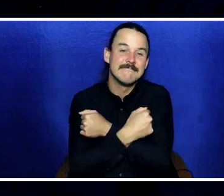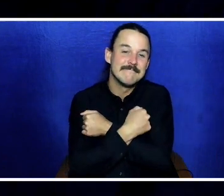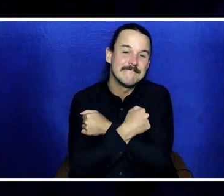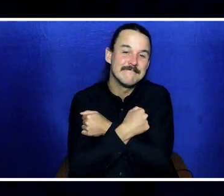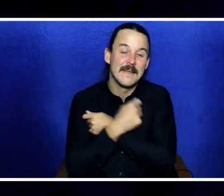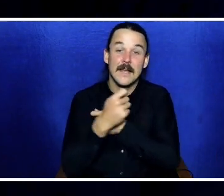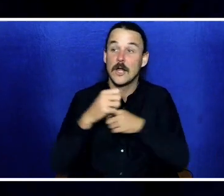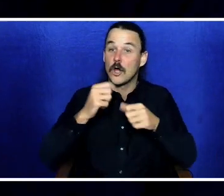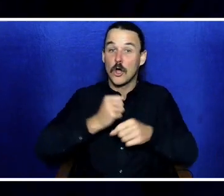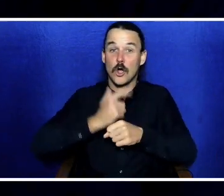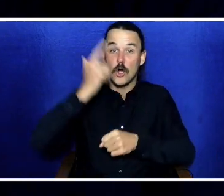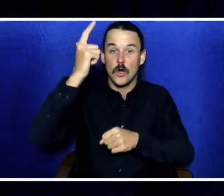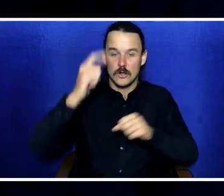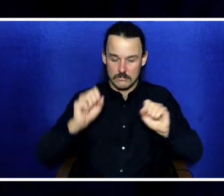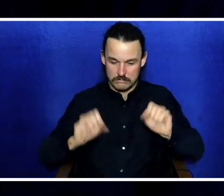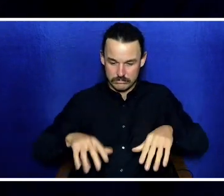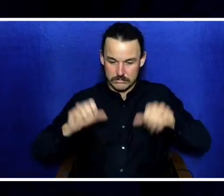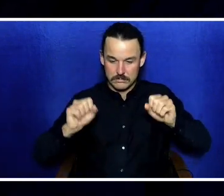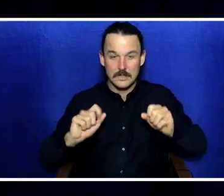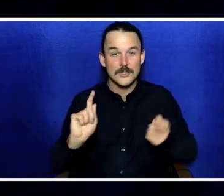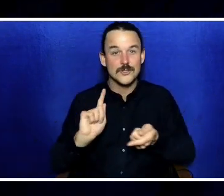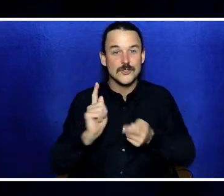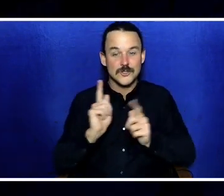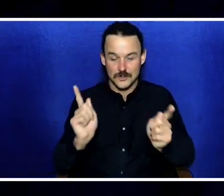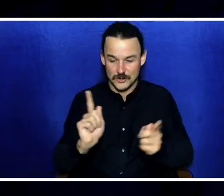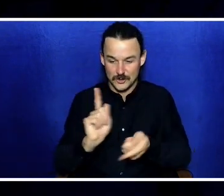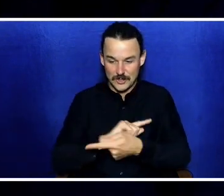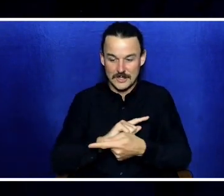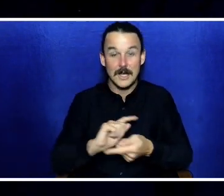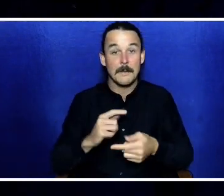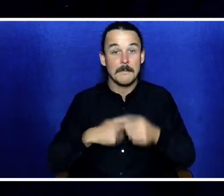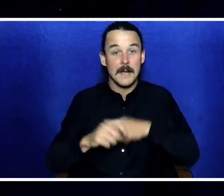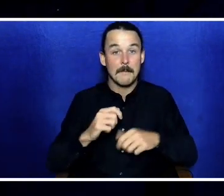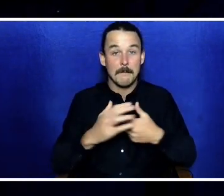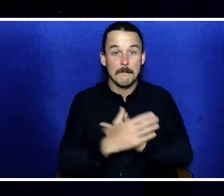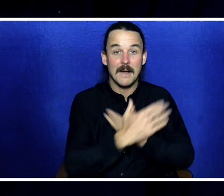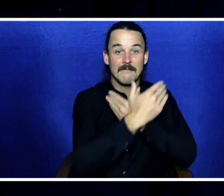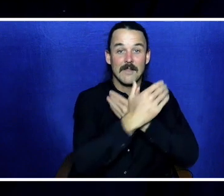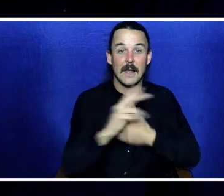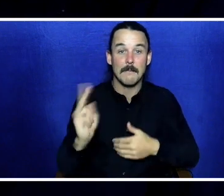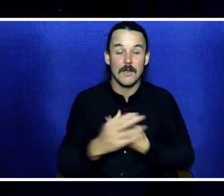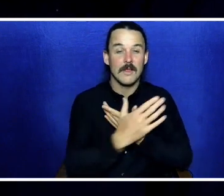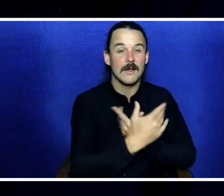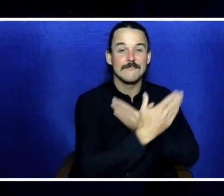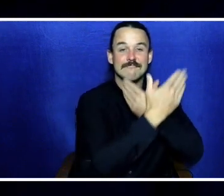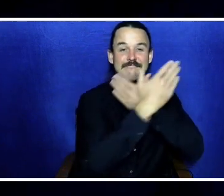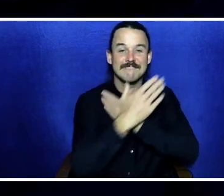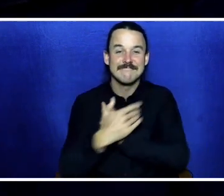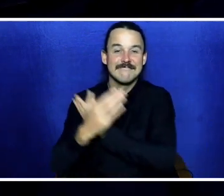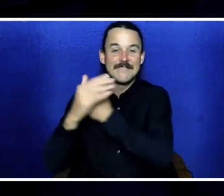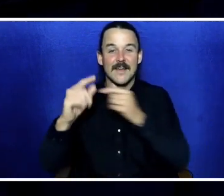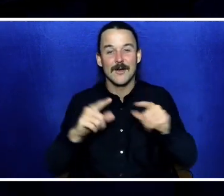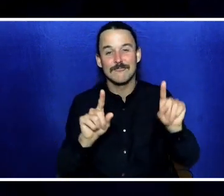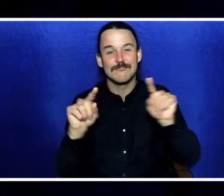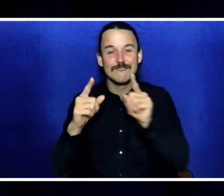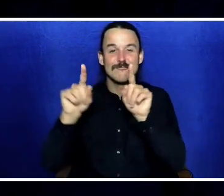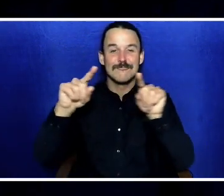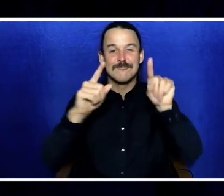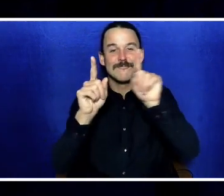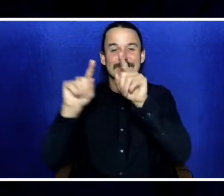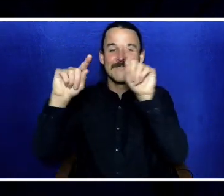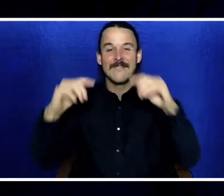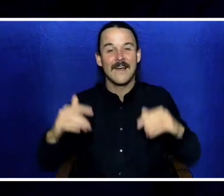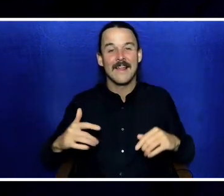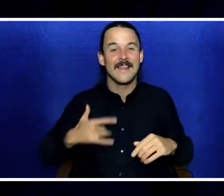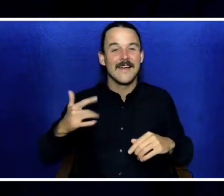eternally, happily, away from the stress of mortal existence. It's a perfect subject for an opera. And interestingly, it will have